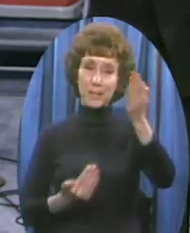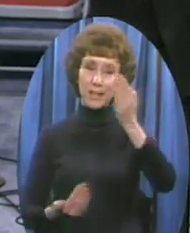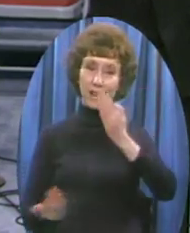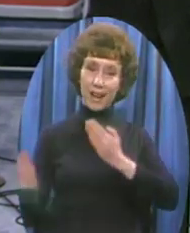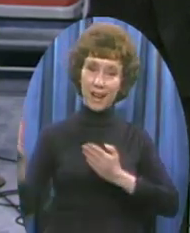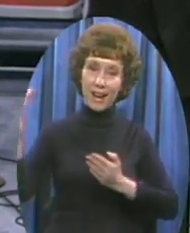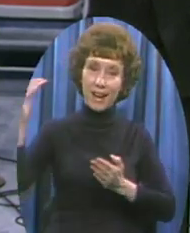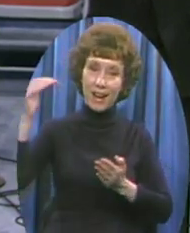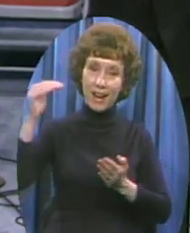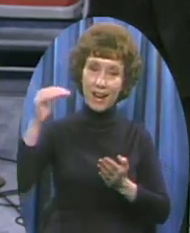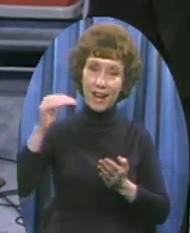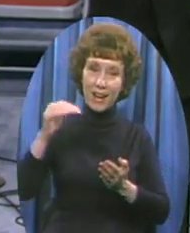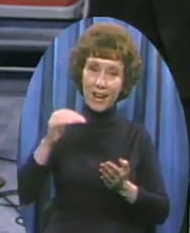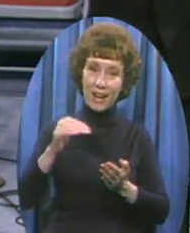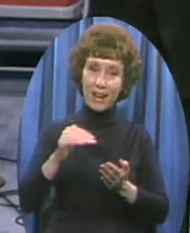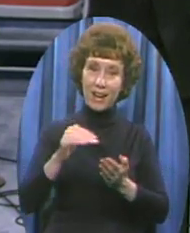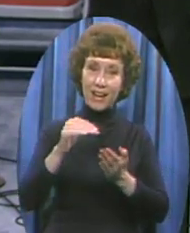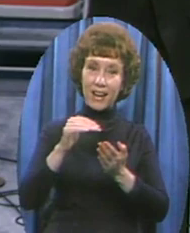come